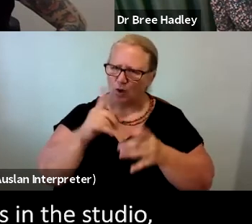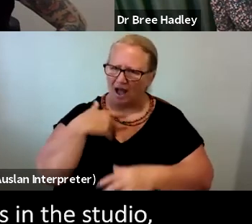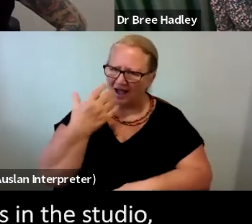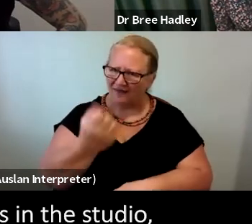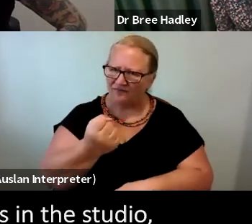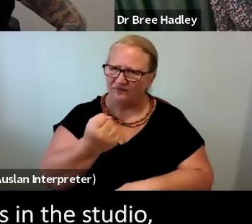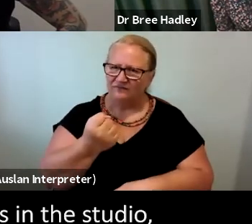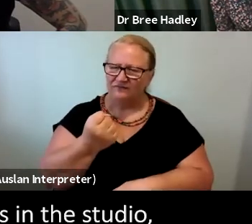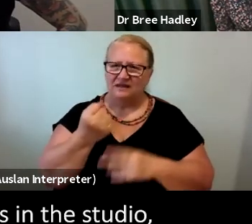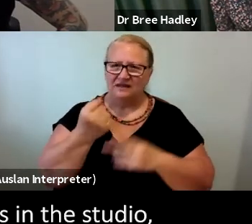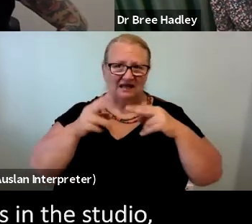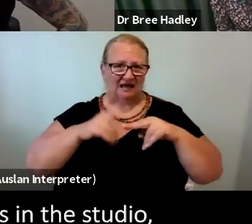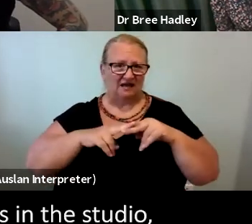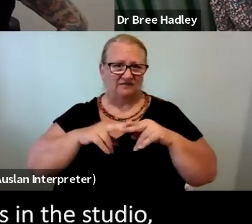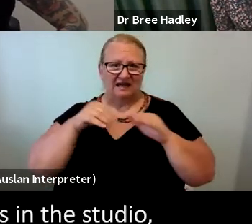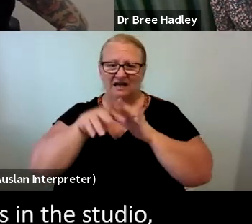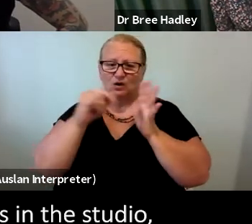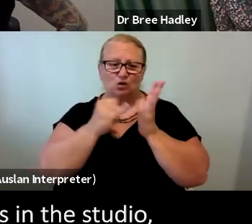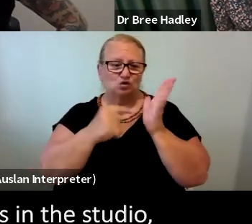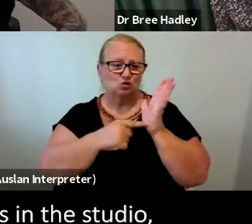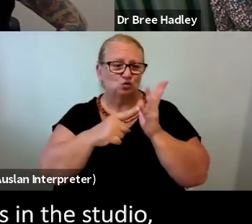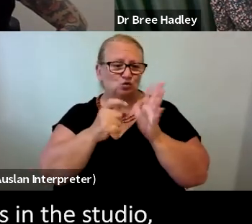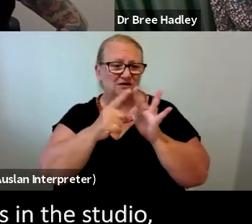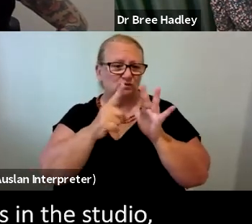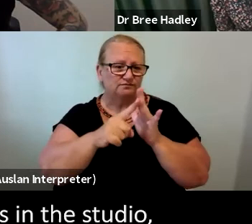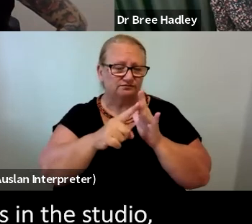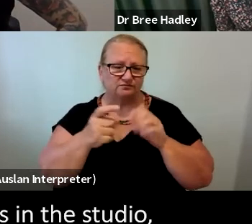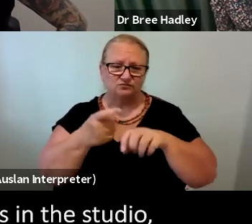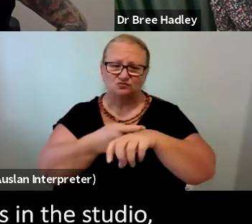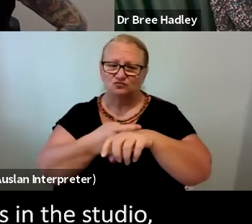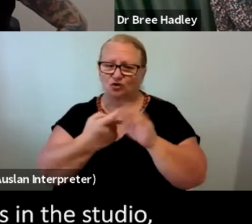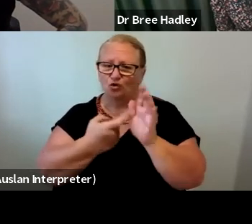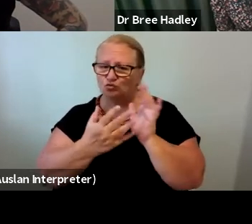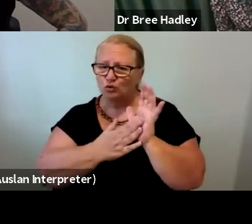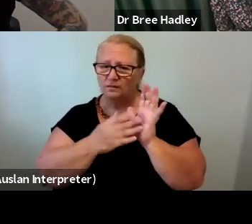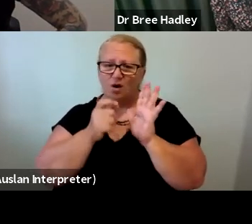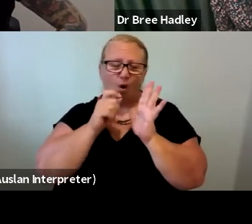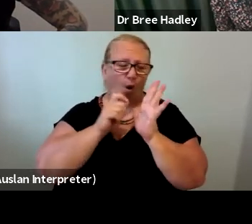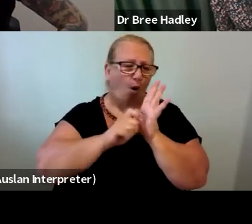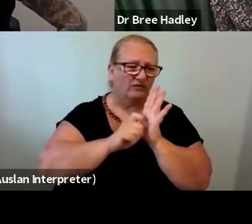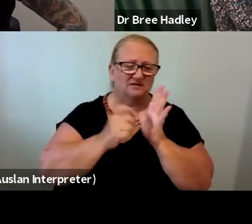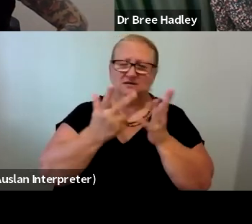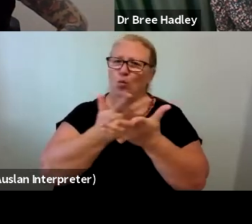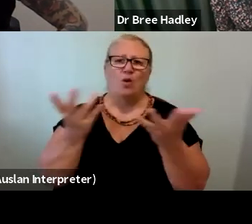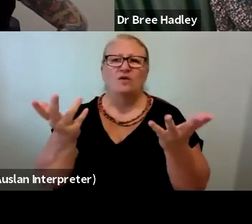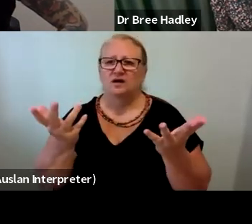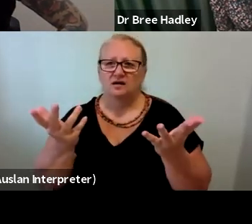whether it's in the studio, rehearsal room, office, wherever,